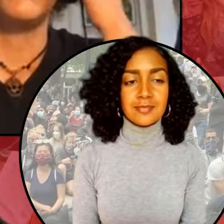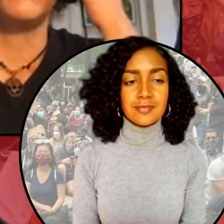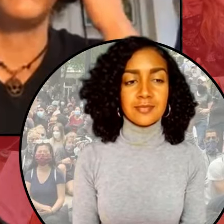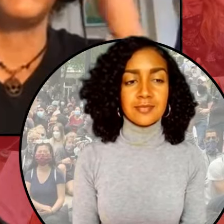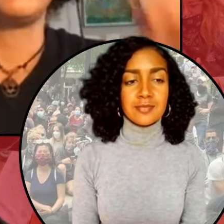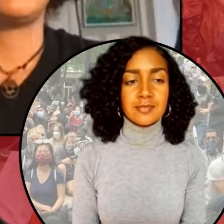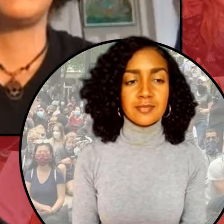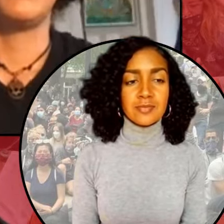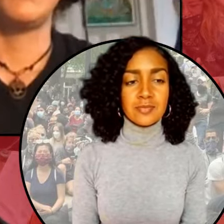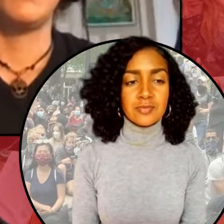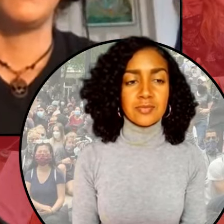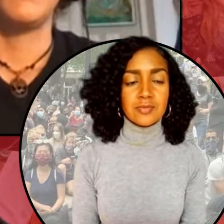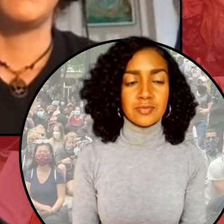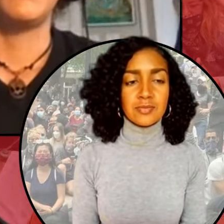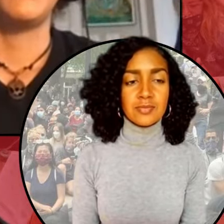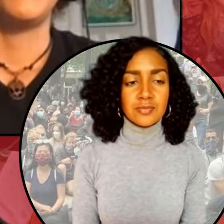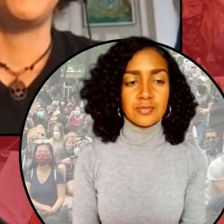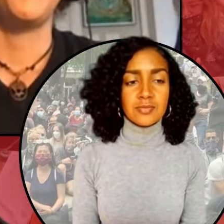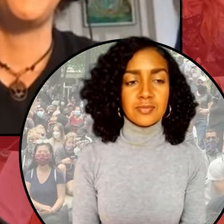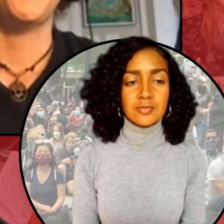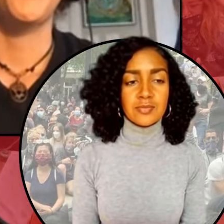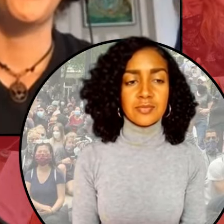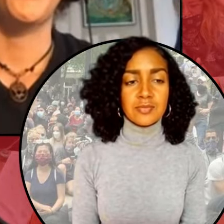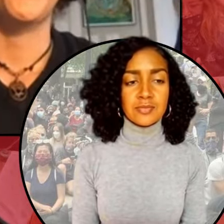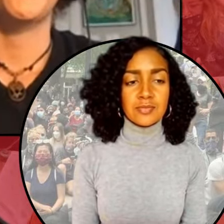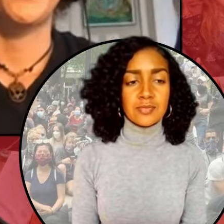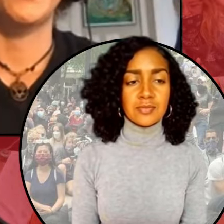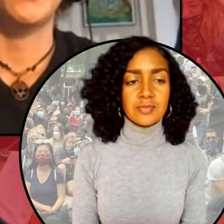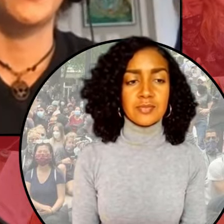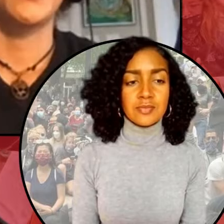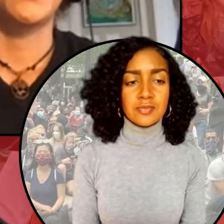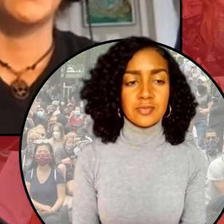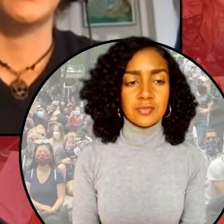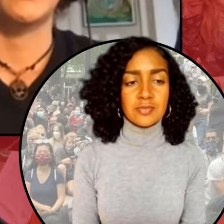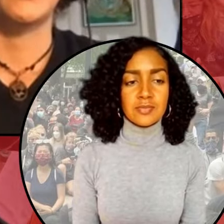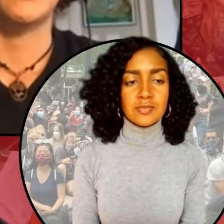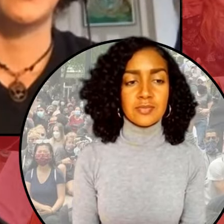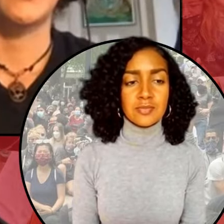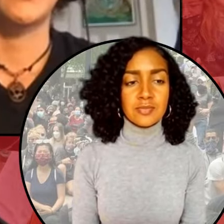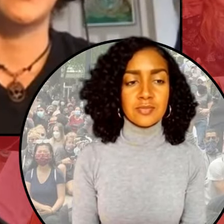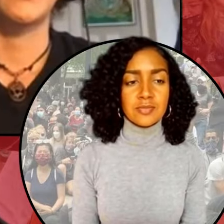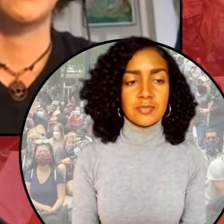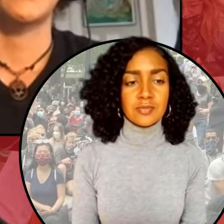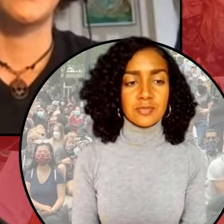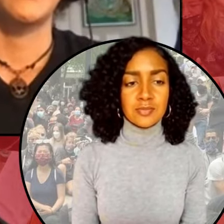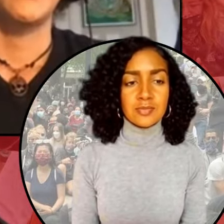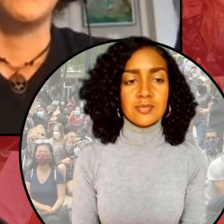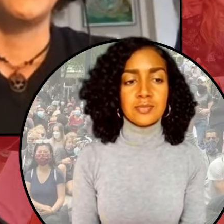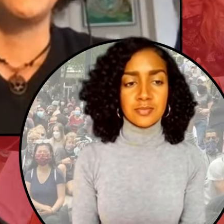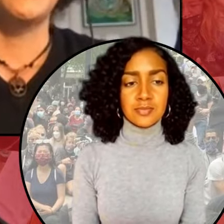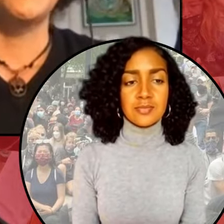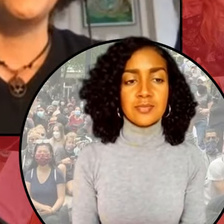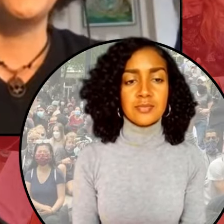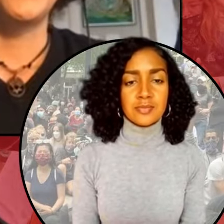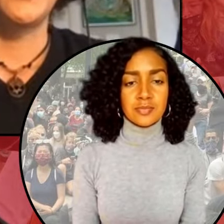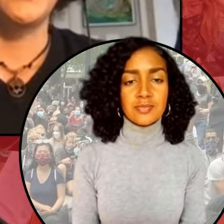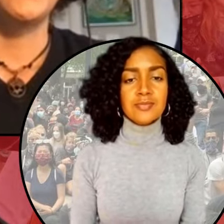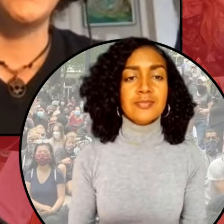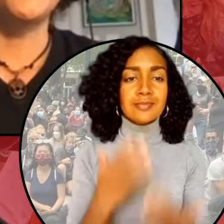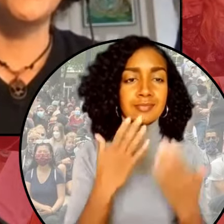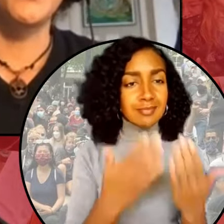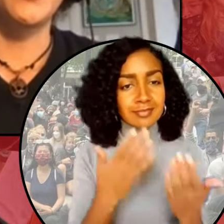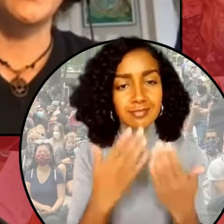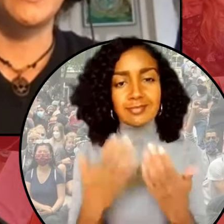esfuerzos multilingües y oficialmente les podemos pasar el micrófono de vuelta a los presentadores. Gracias. Thank you to